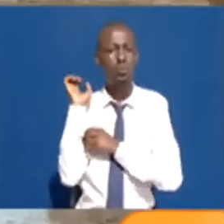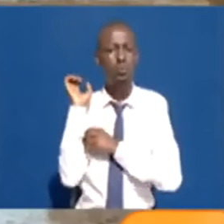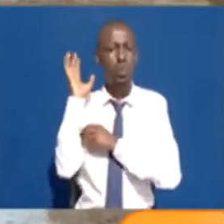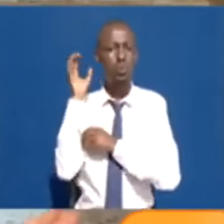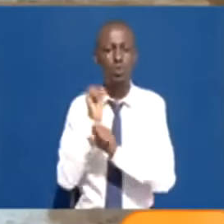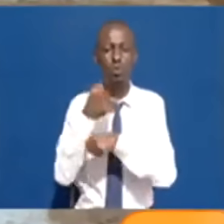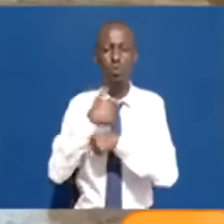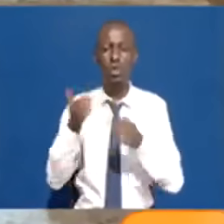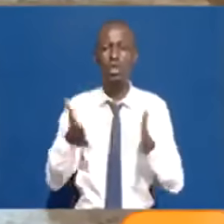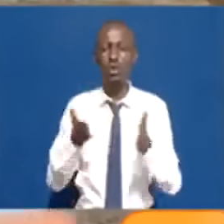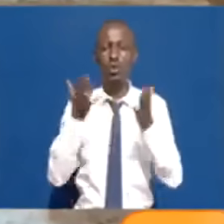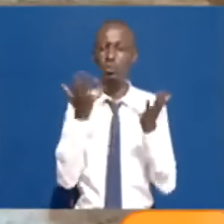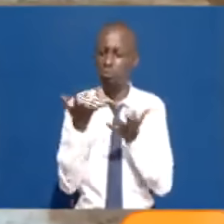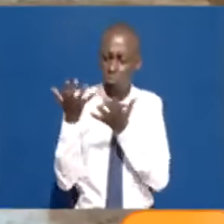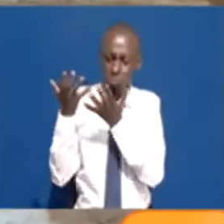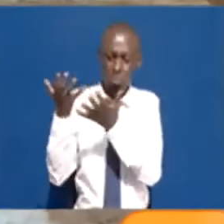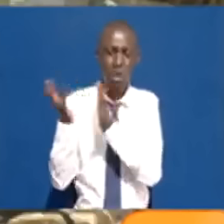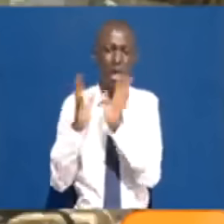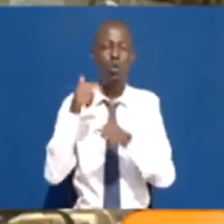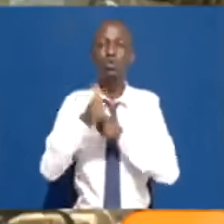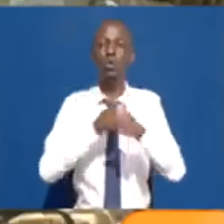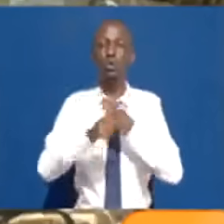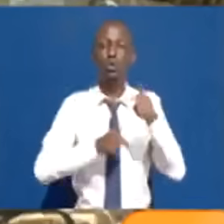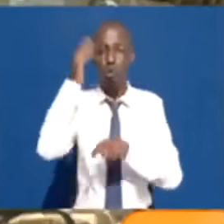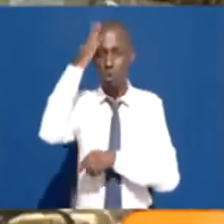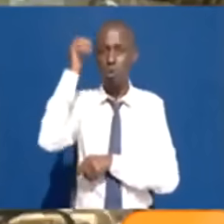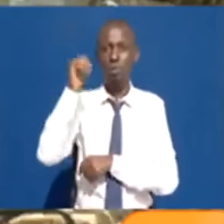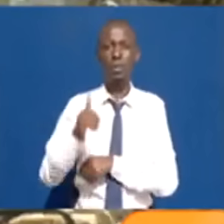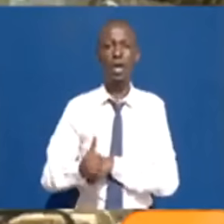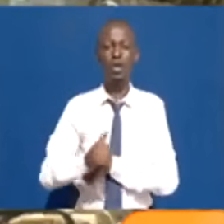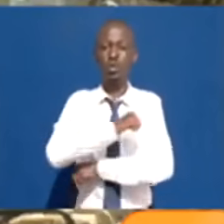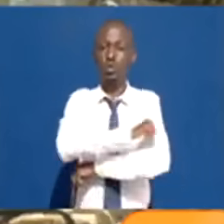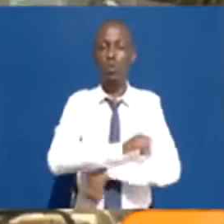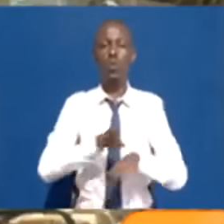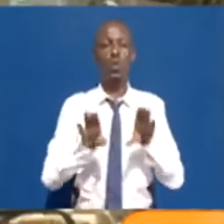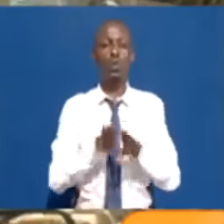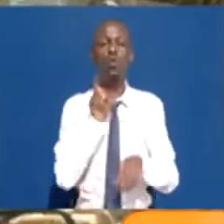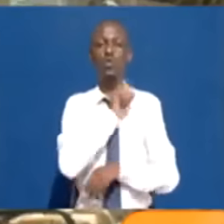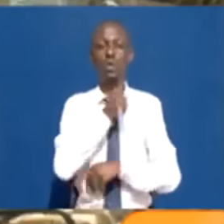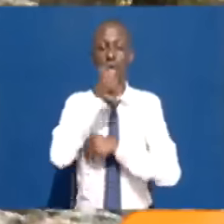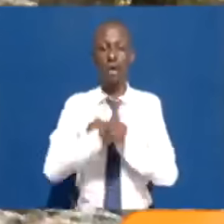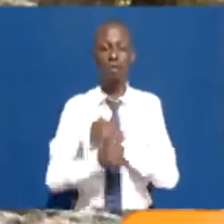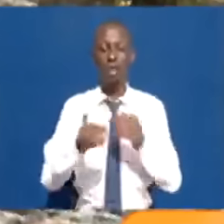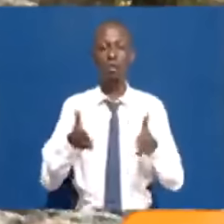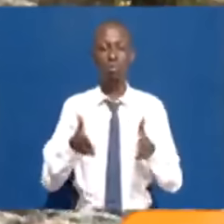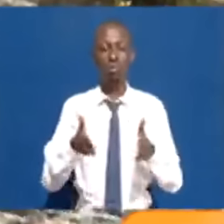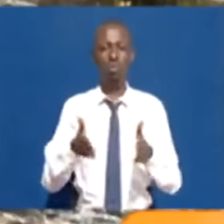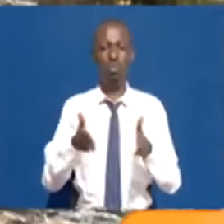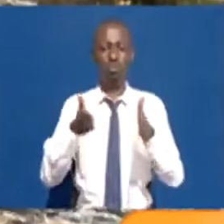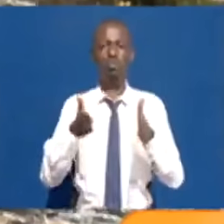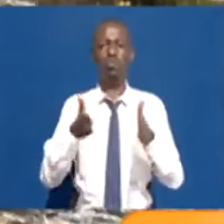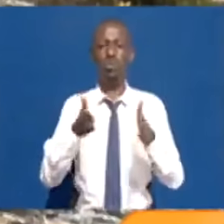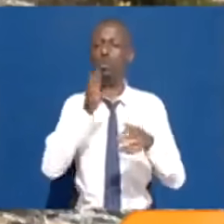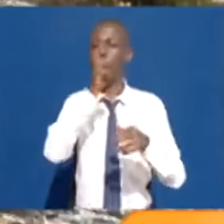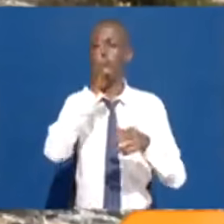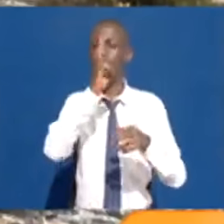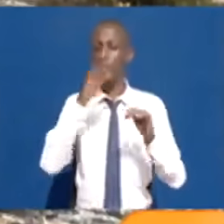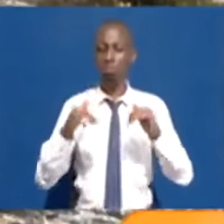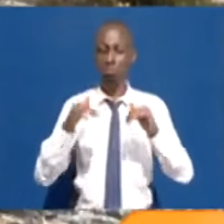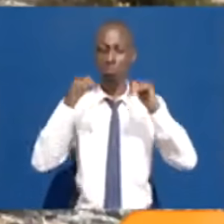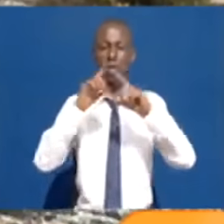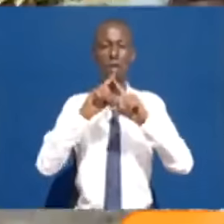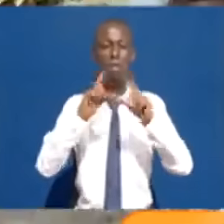So we really even don't know how long we are going to stay like this. The school had to close once the road flooded, though staff are still required